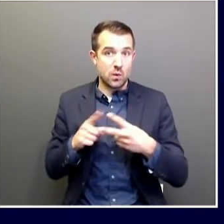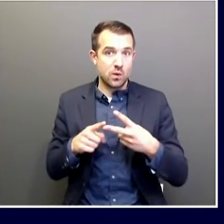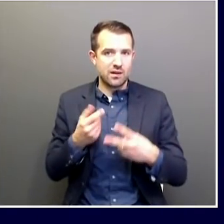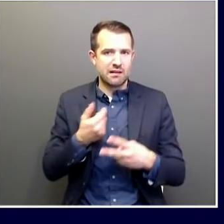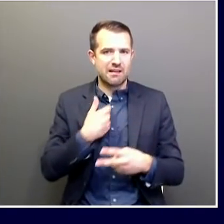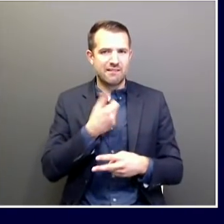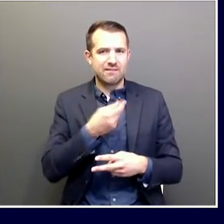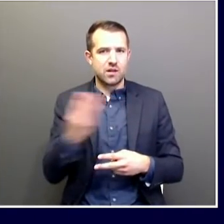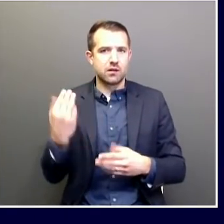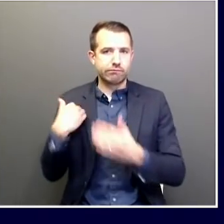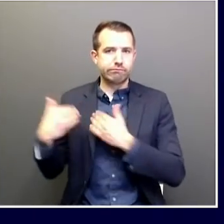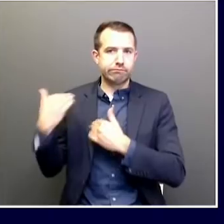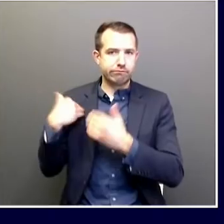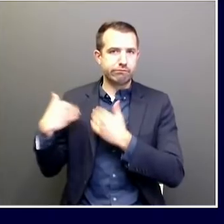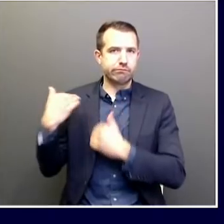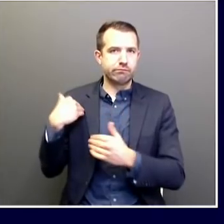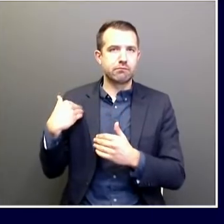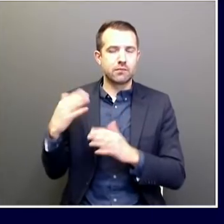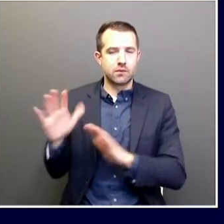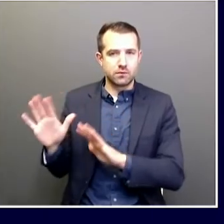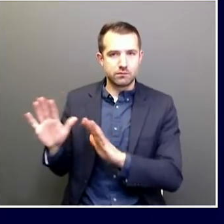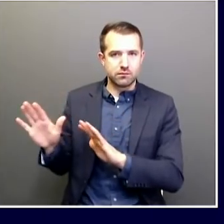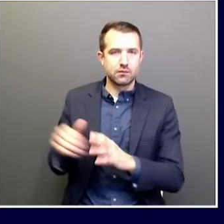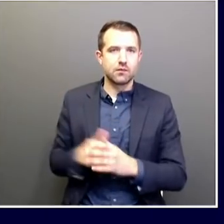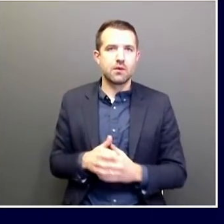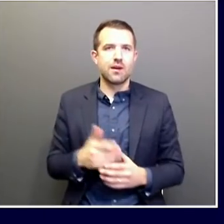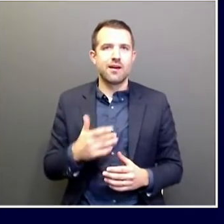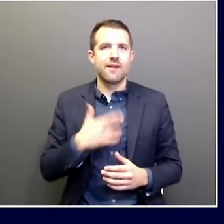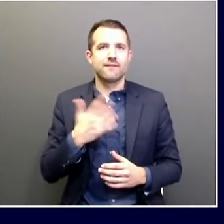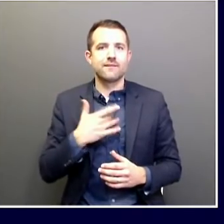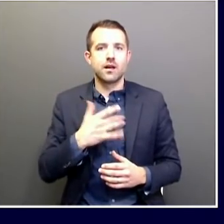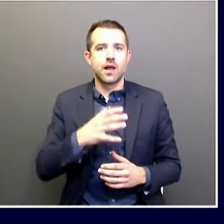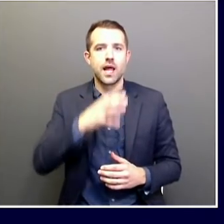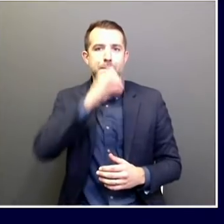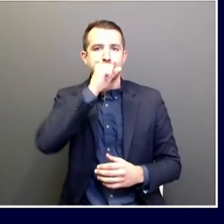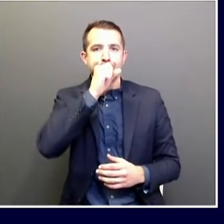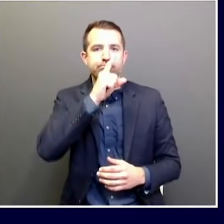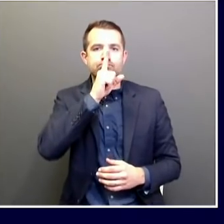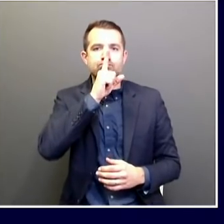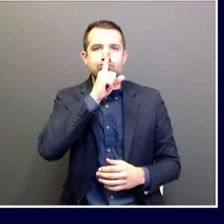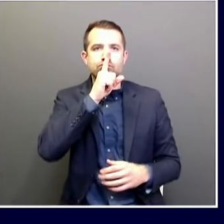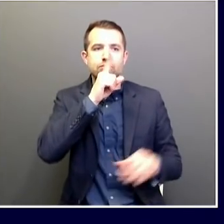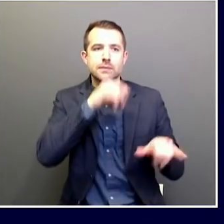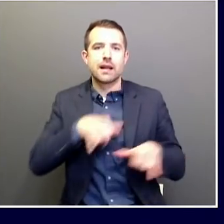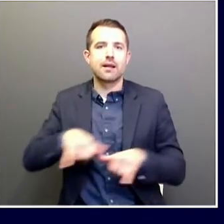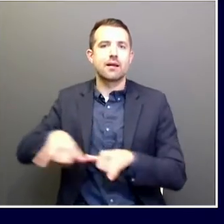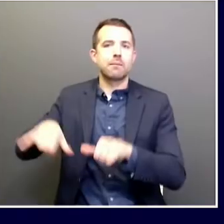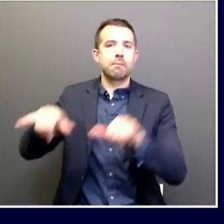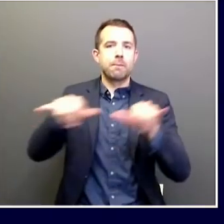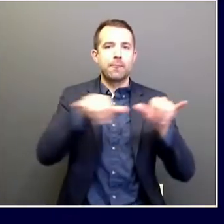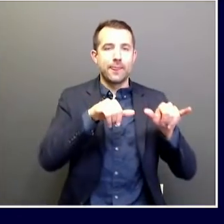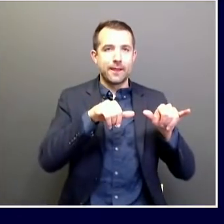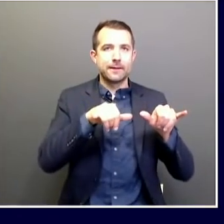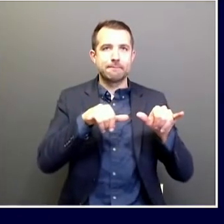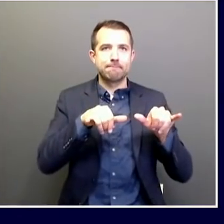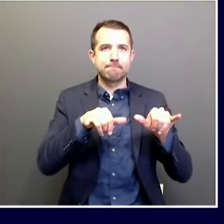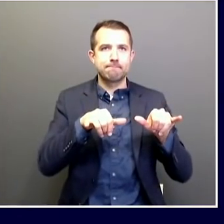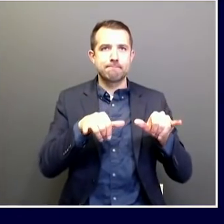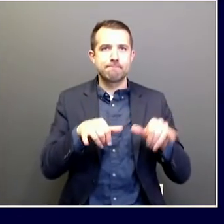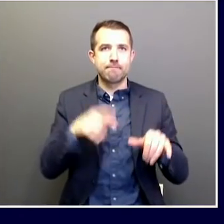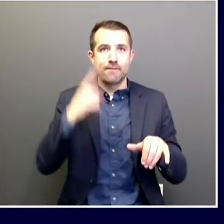they feel like the confidentiality standards in attempting to get their boosters are kind of scattershot, in